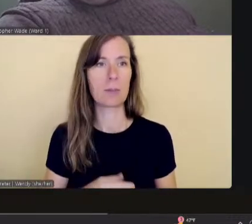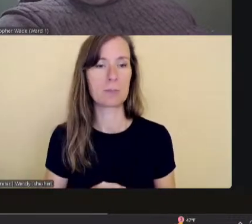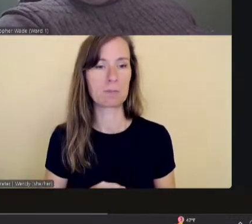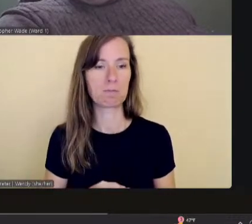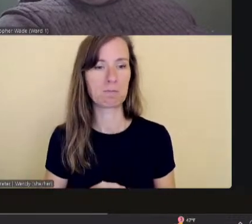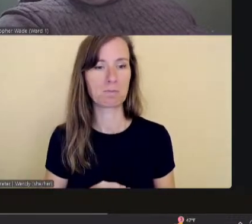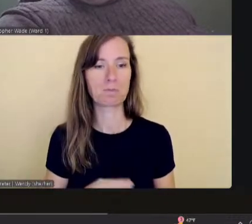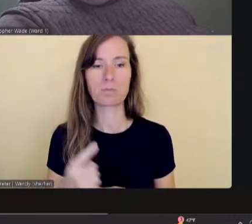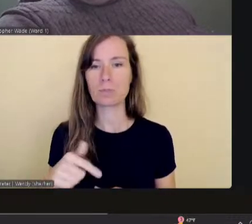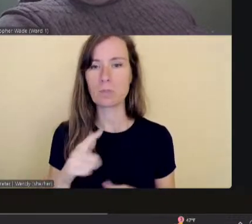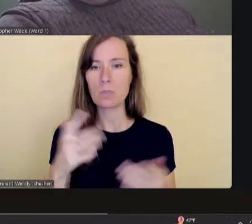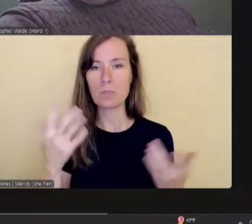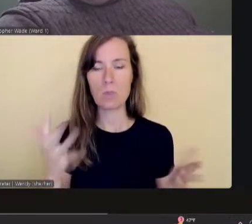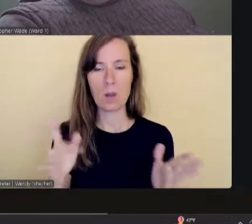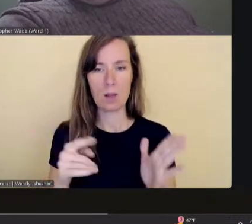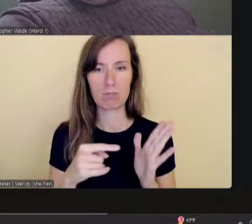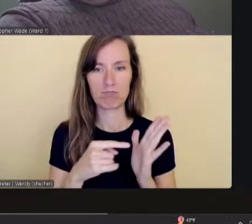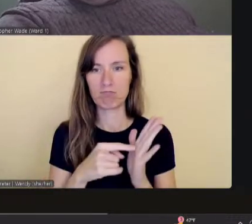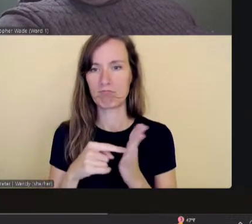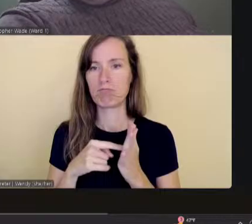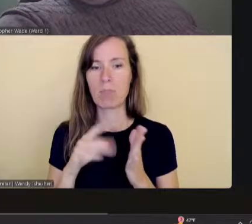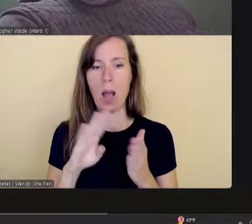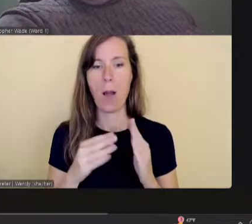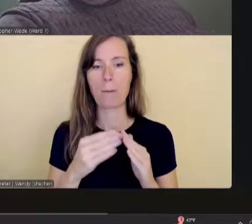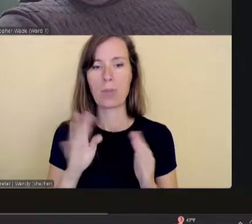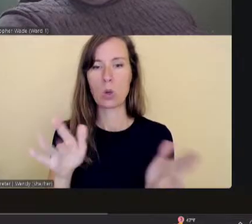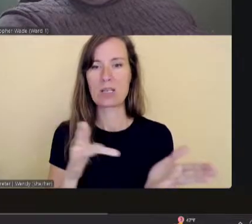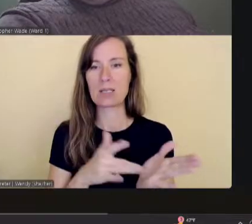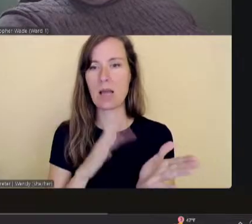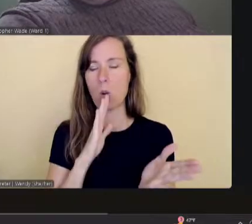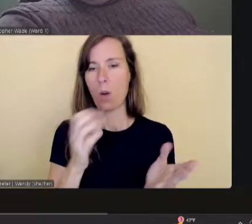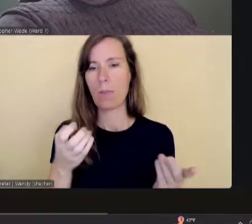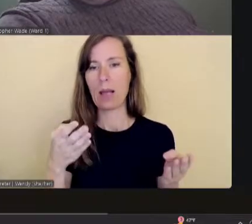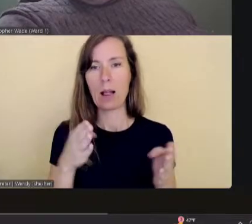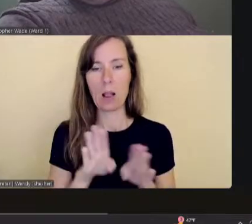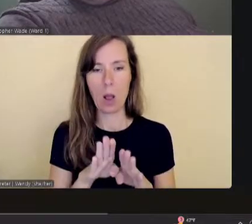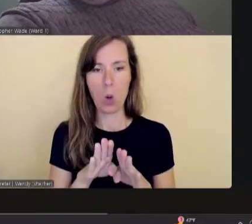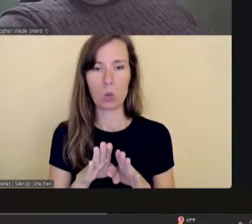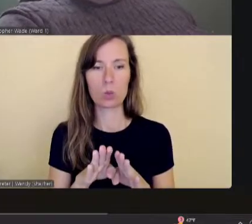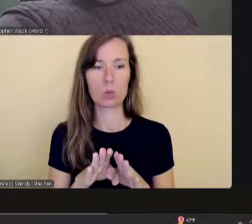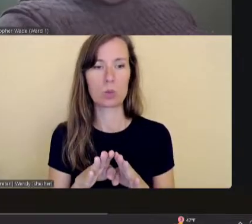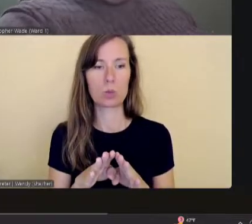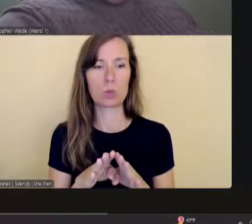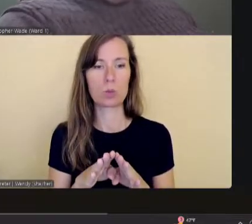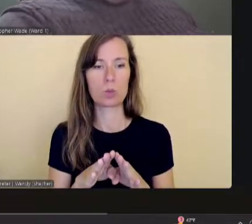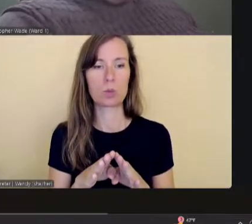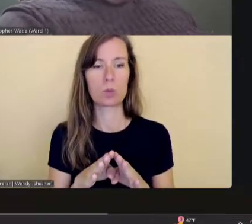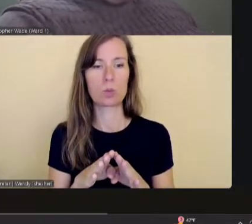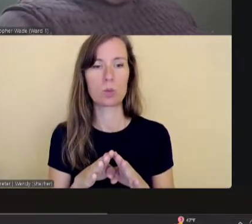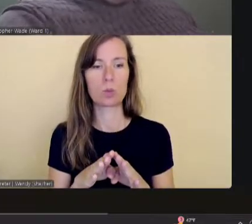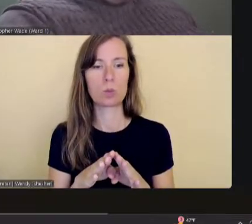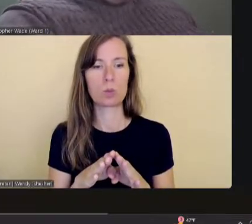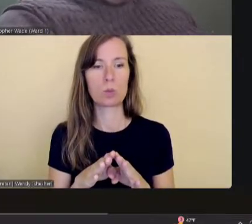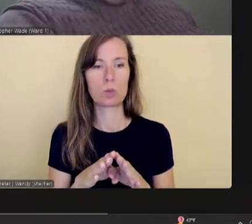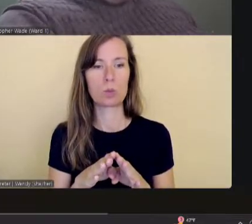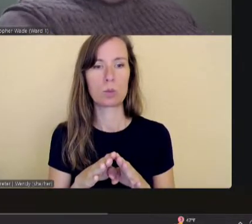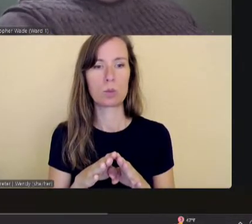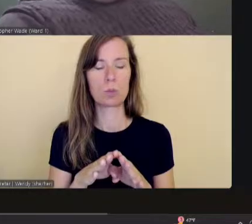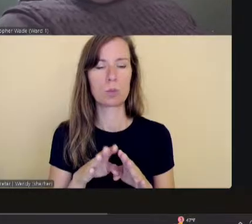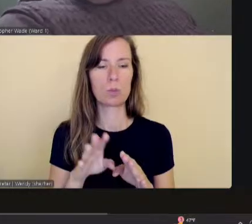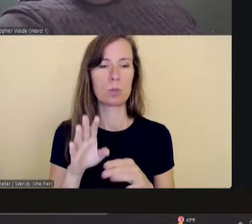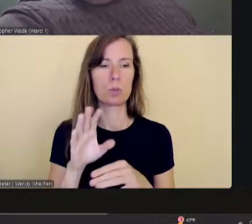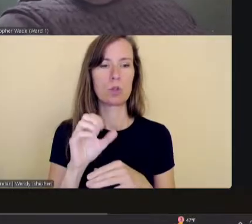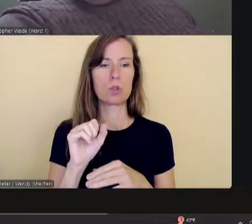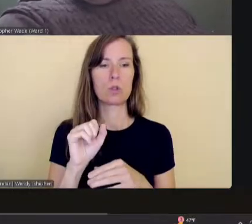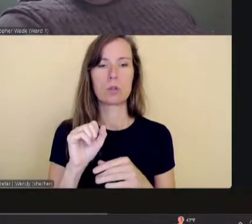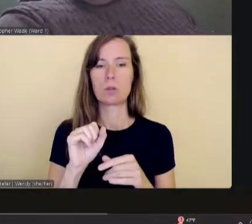the community center will be closed. Chop Up and Cola received a Class B beer, wine, and liquor